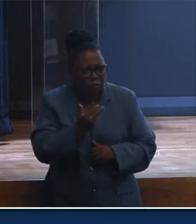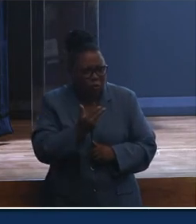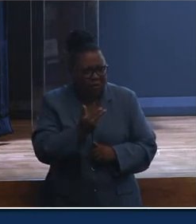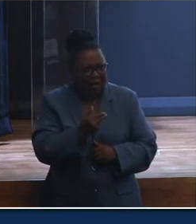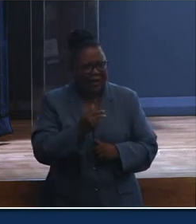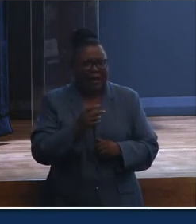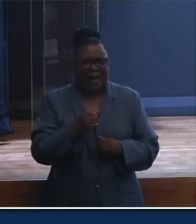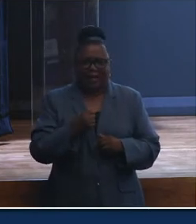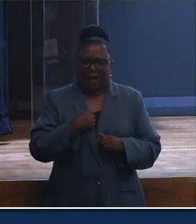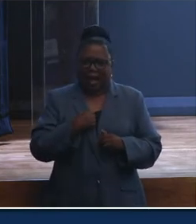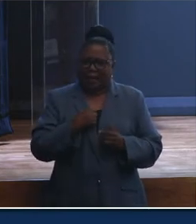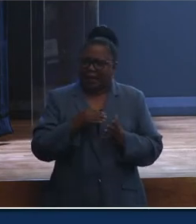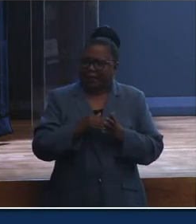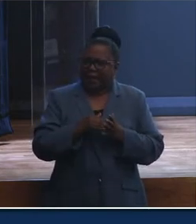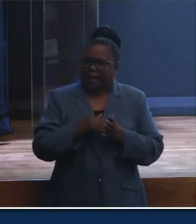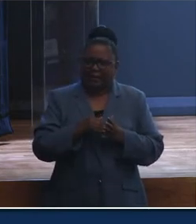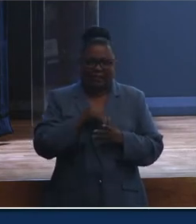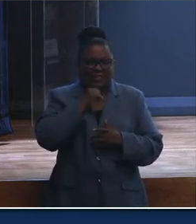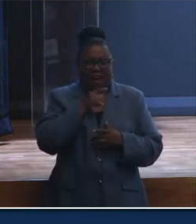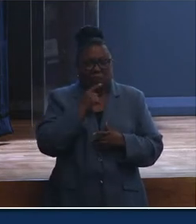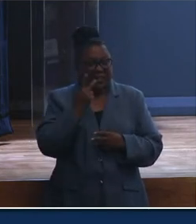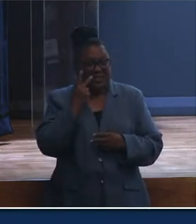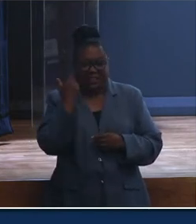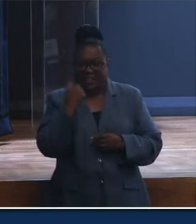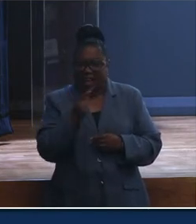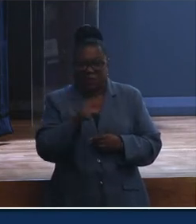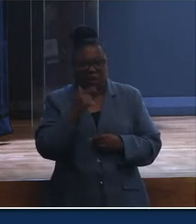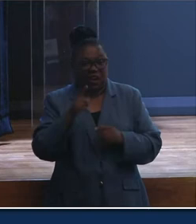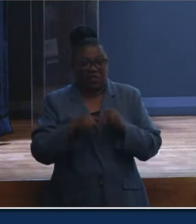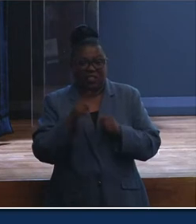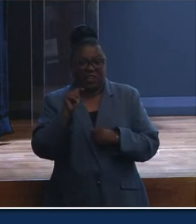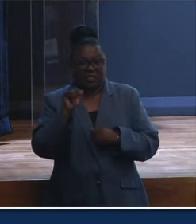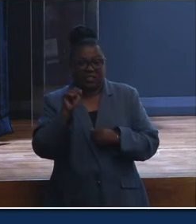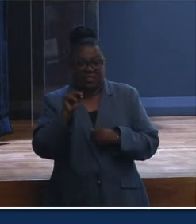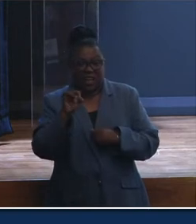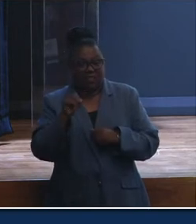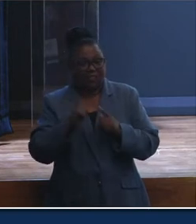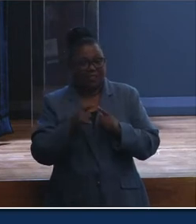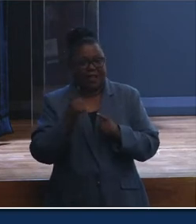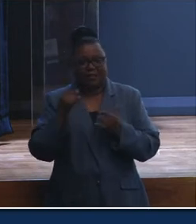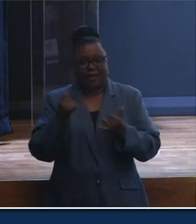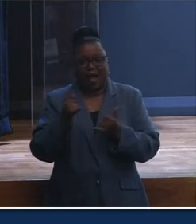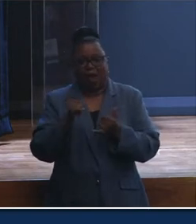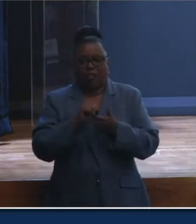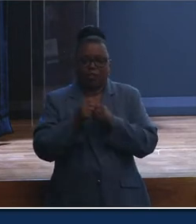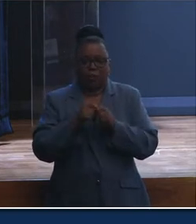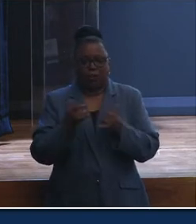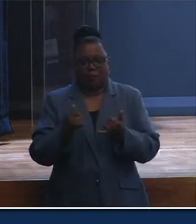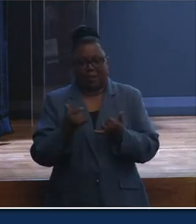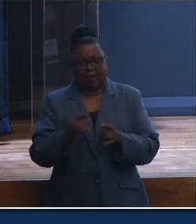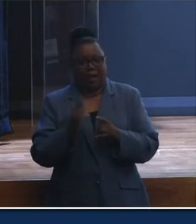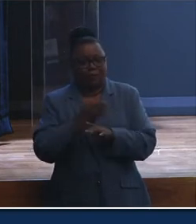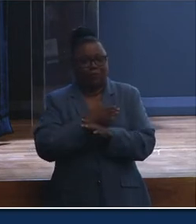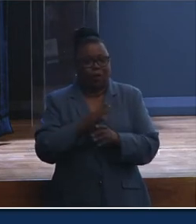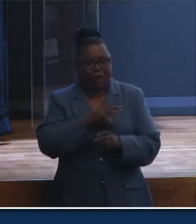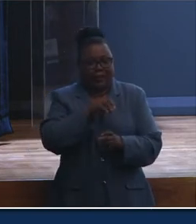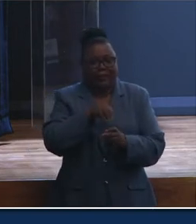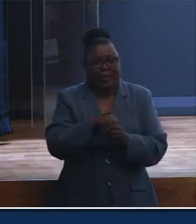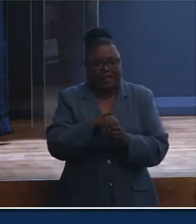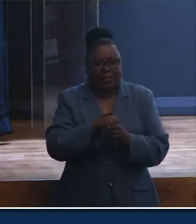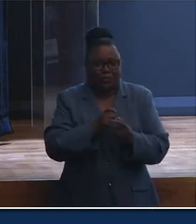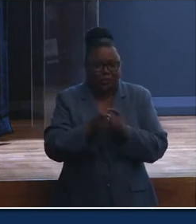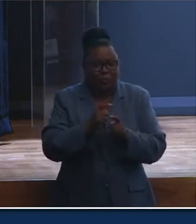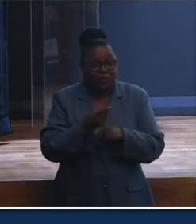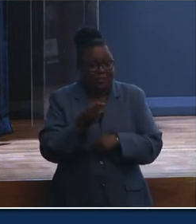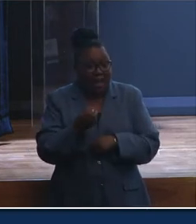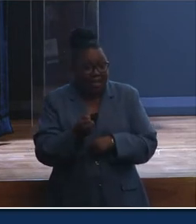And I, again, have not really seen anyone other than tennis, which, by the way, that's now the sport I'm playing before I could get into sports